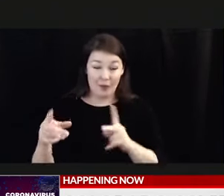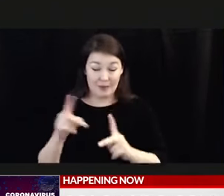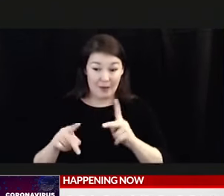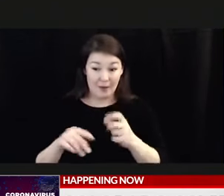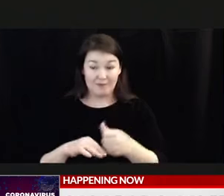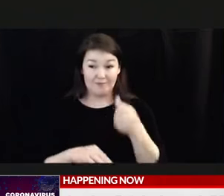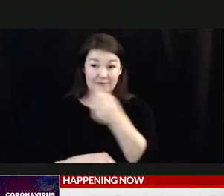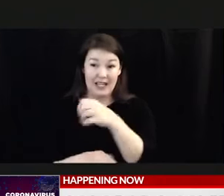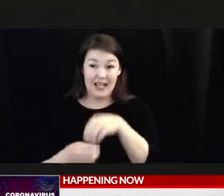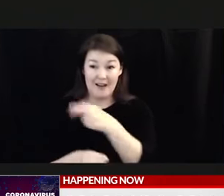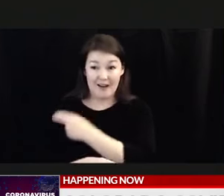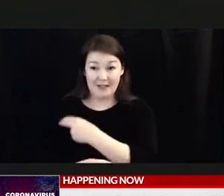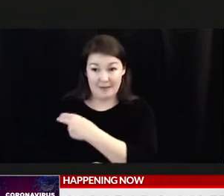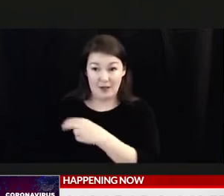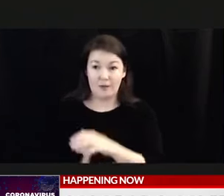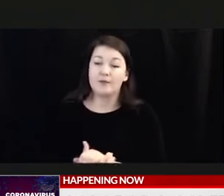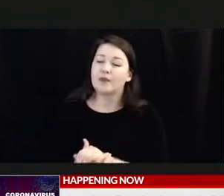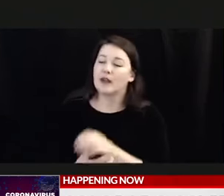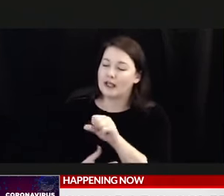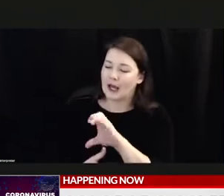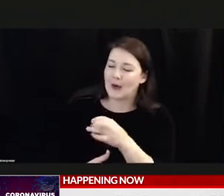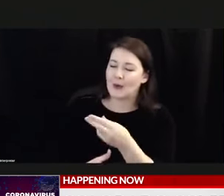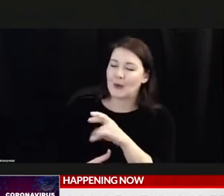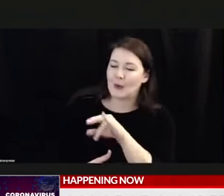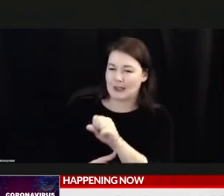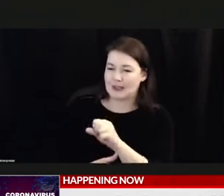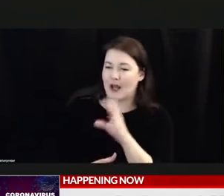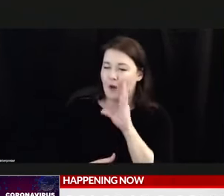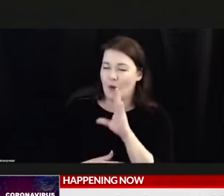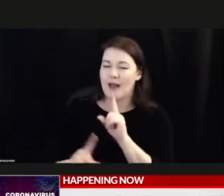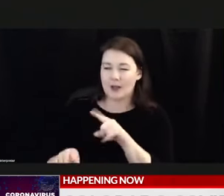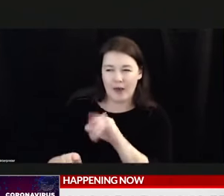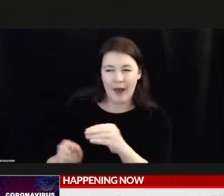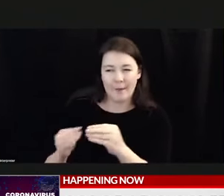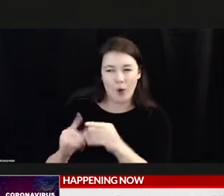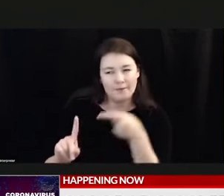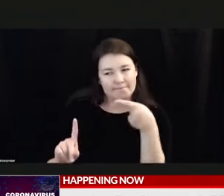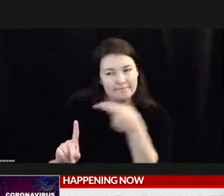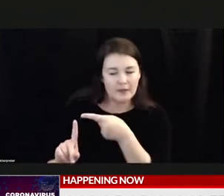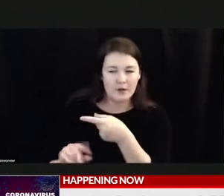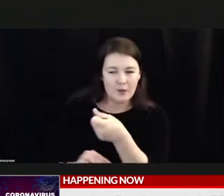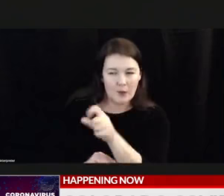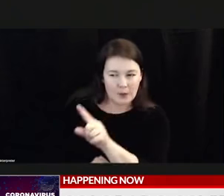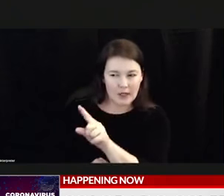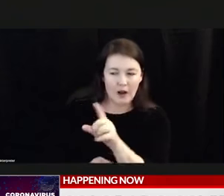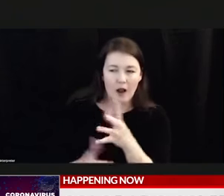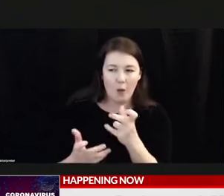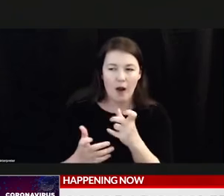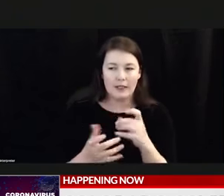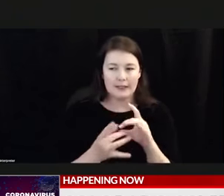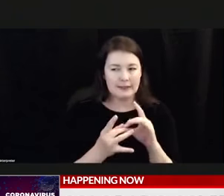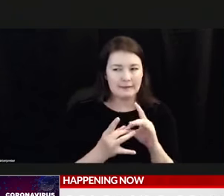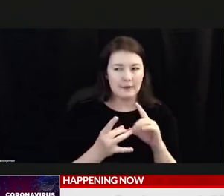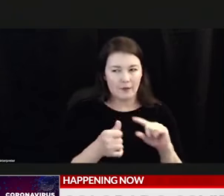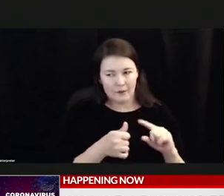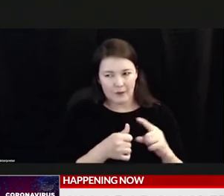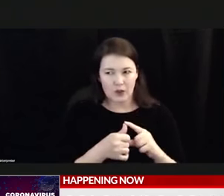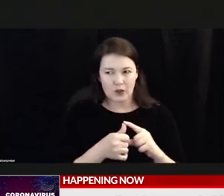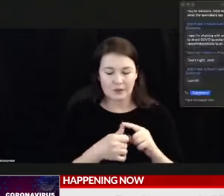Yeah, Chris, and let me answer your question more succinctly in a moment, but I want to address something in that first.